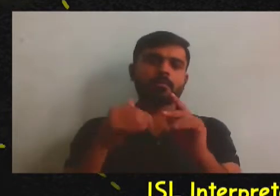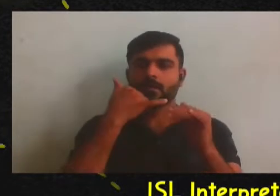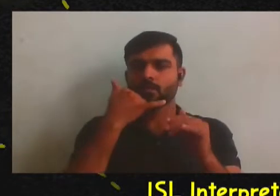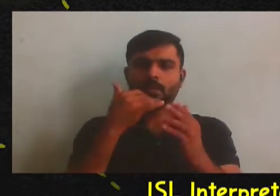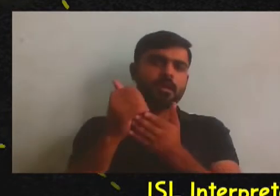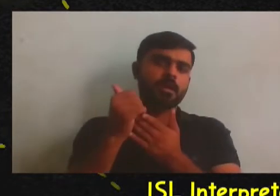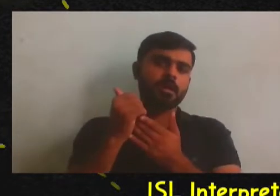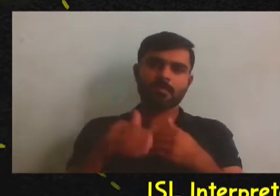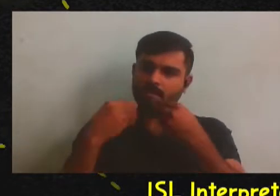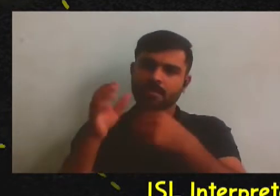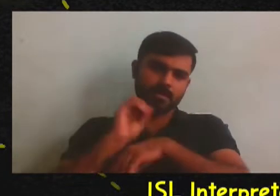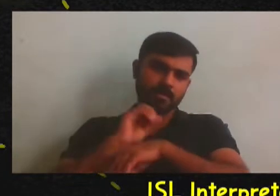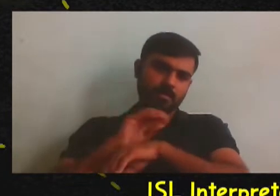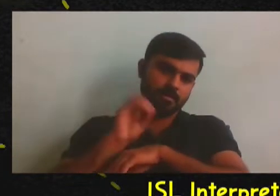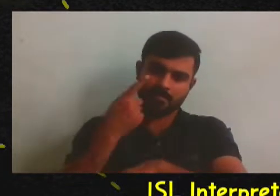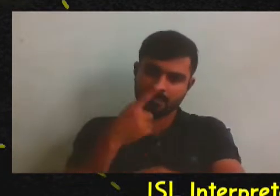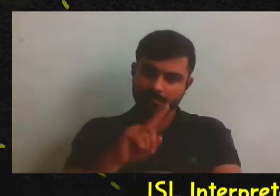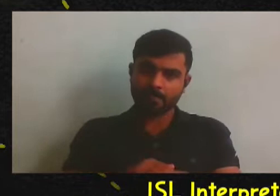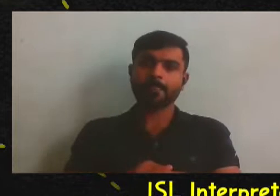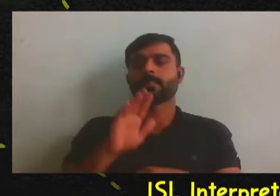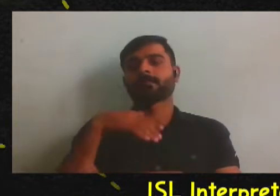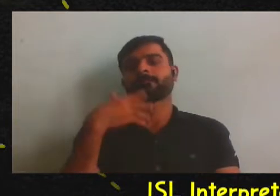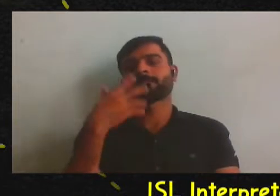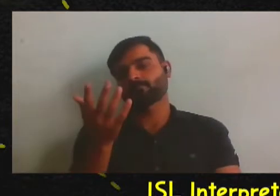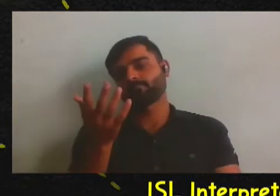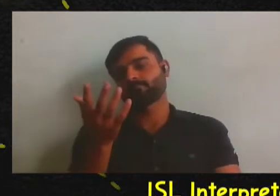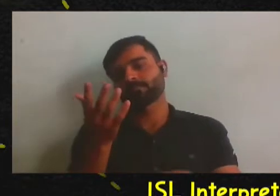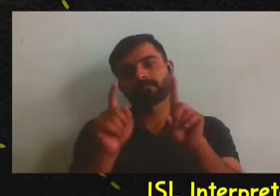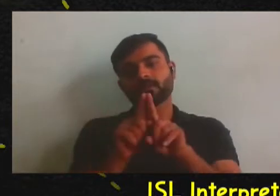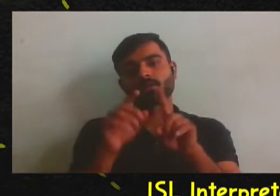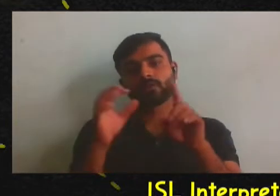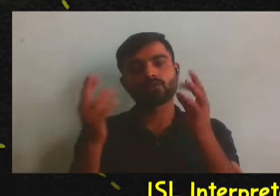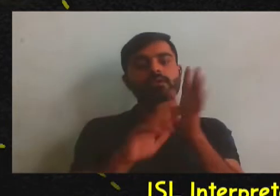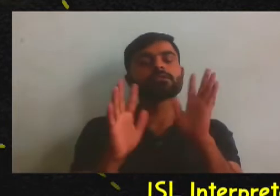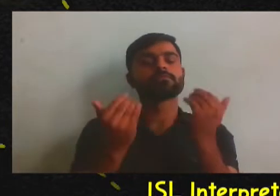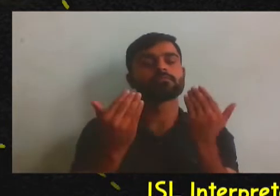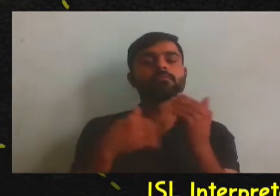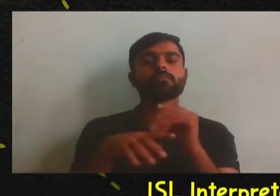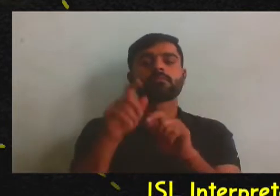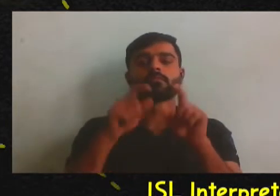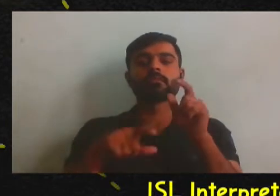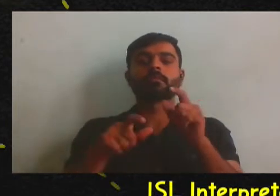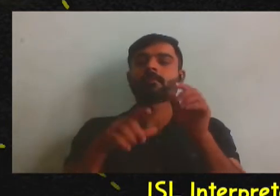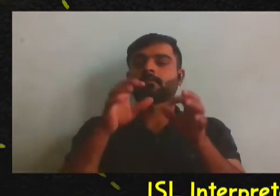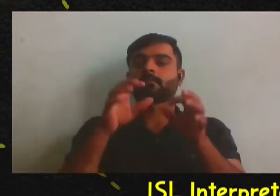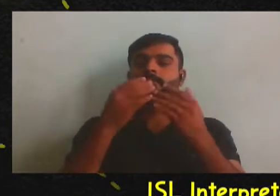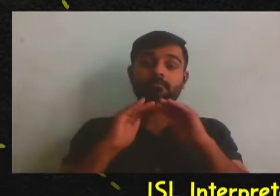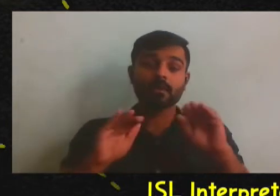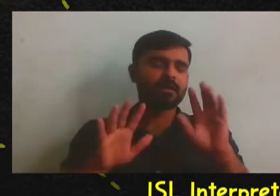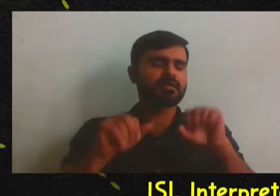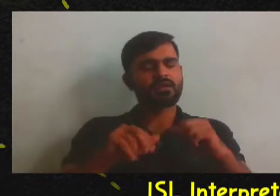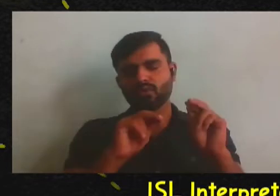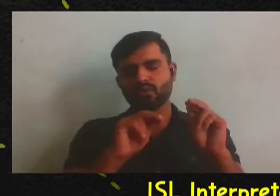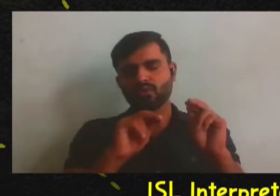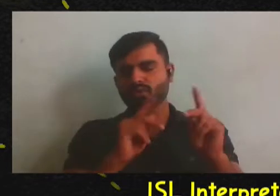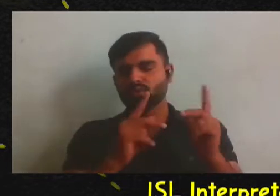provide counseling, right? And make it as neutral as possible so that you don't jeopardize the child and say, yeah, your child is